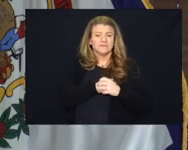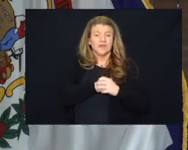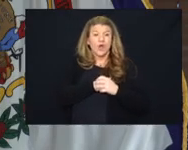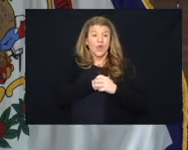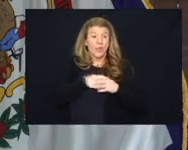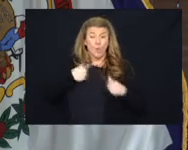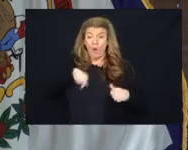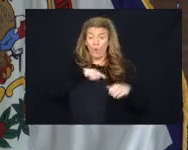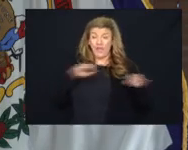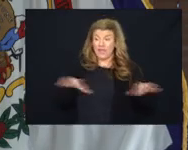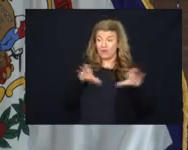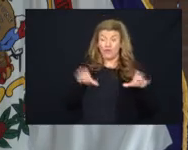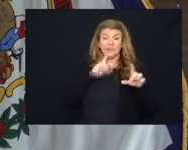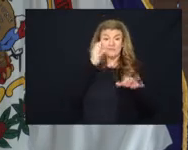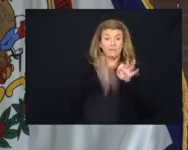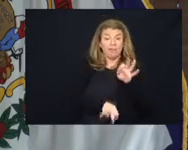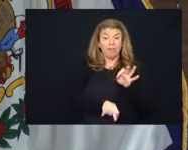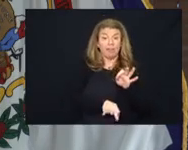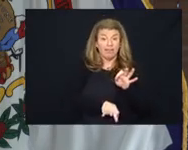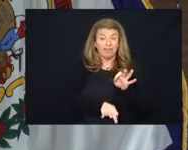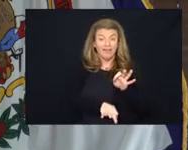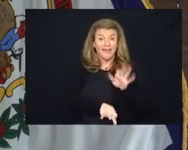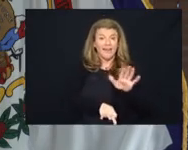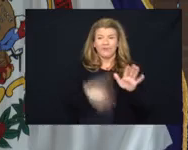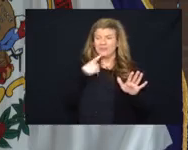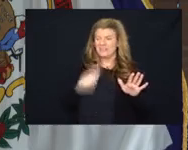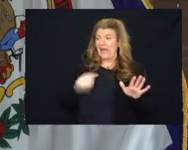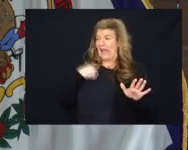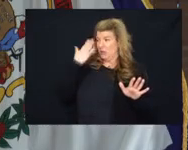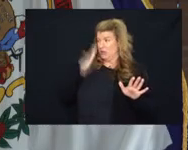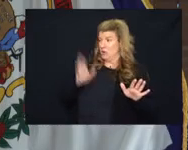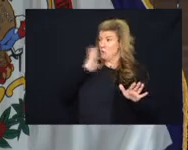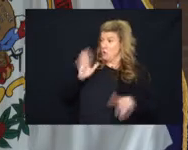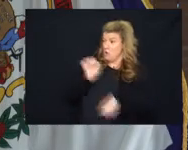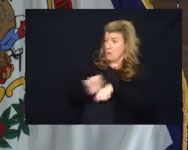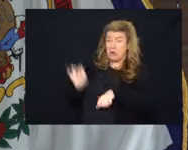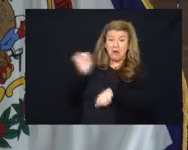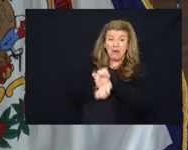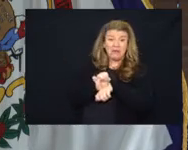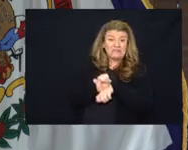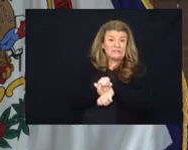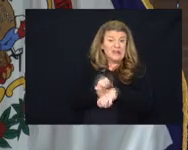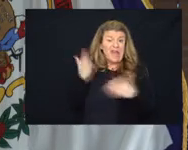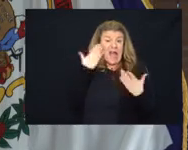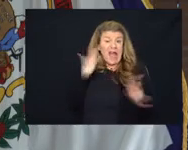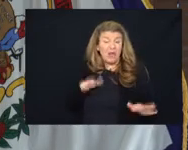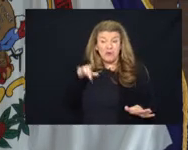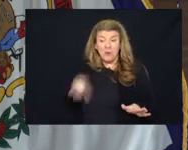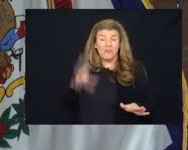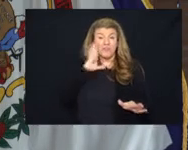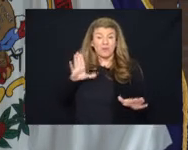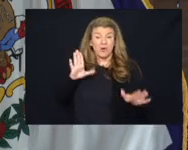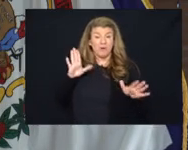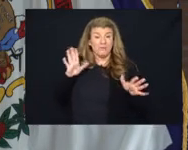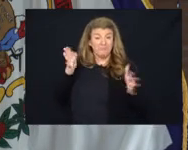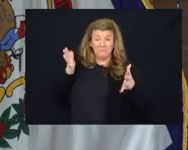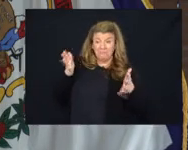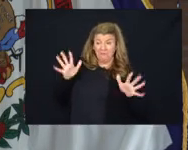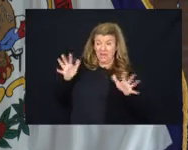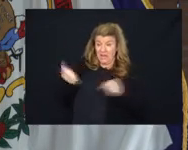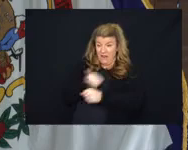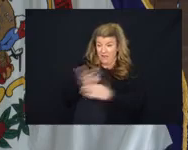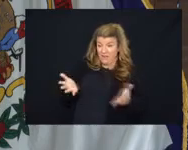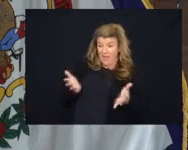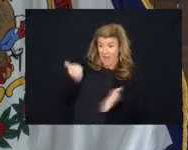we can do is just real simple. You can say, well, I don't know if it's going to work. I don't know, if this will be the end all do all and everything.